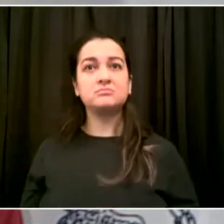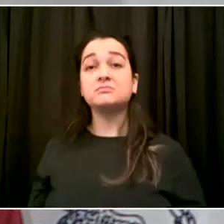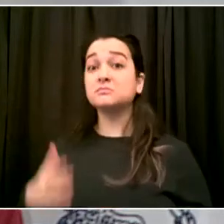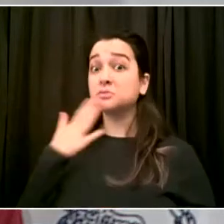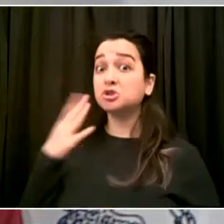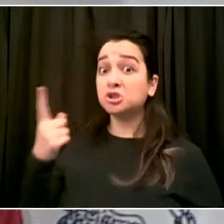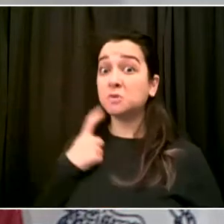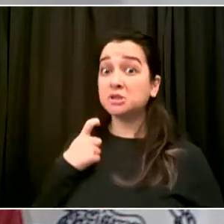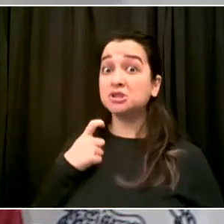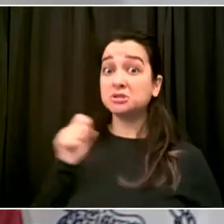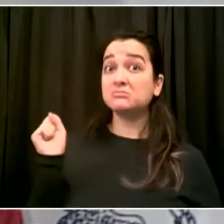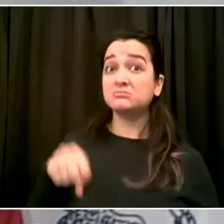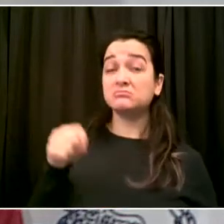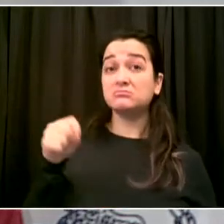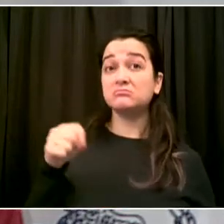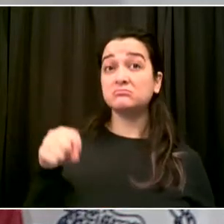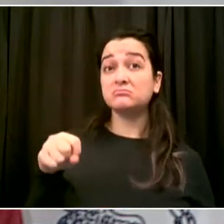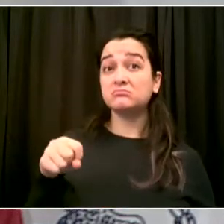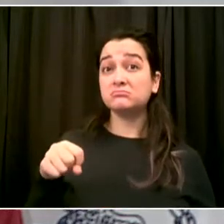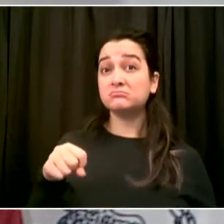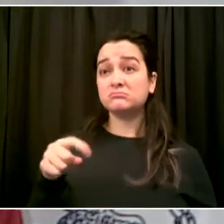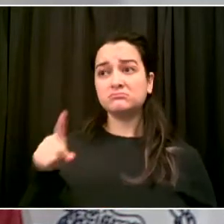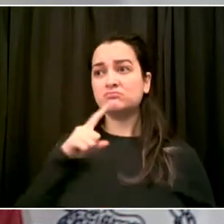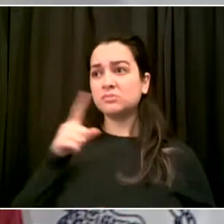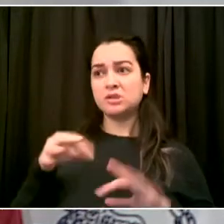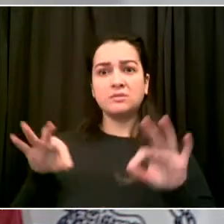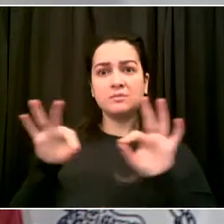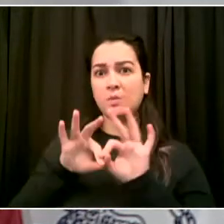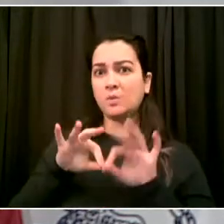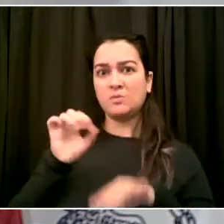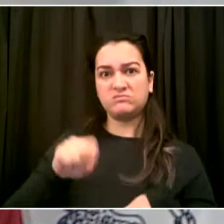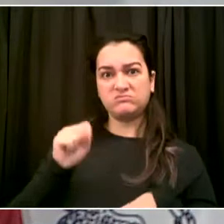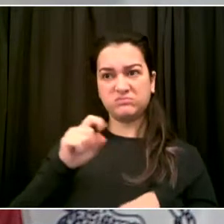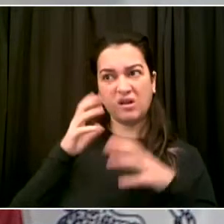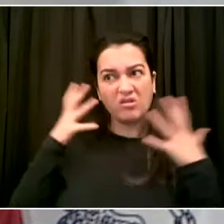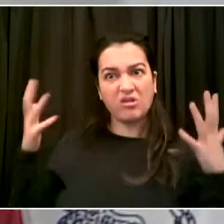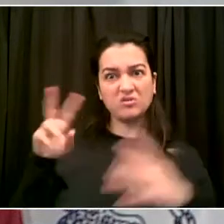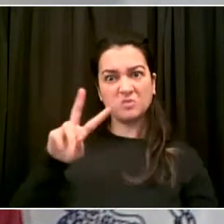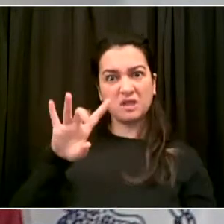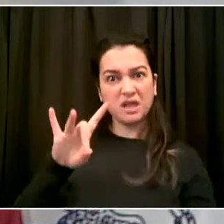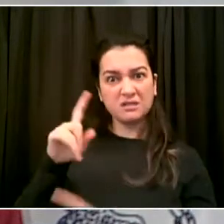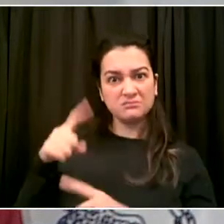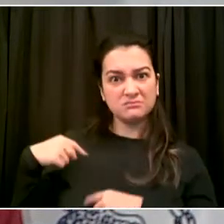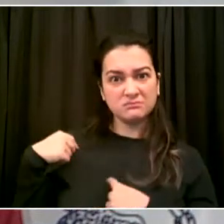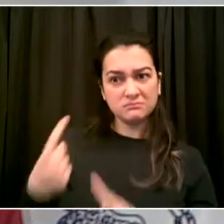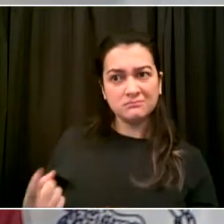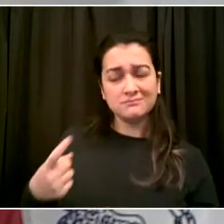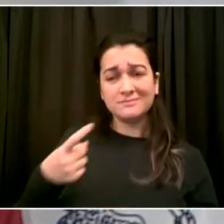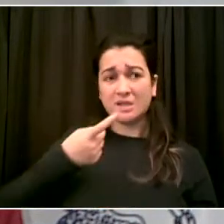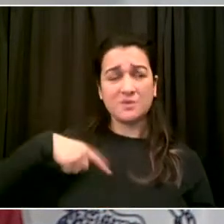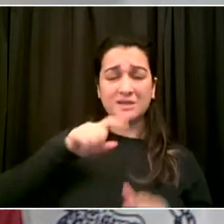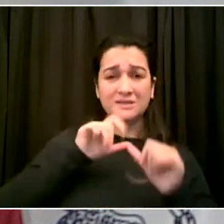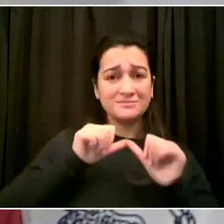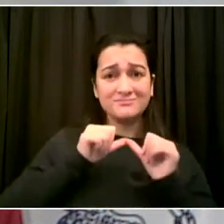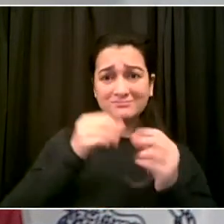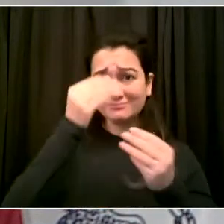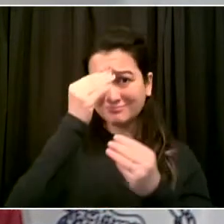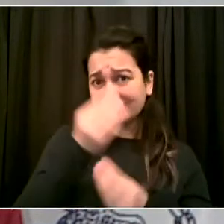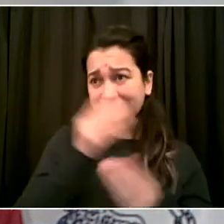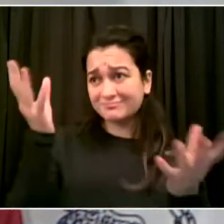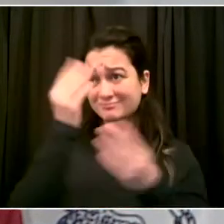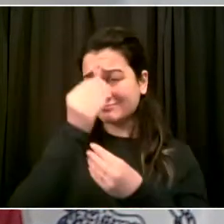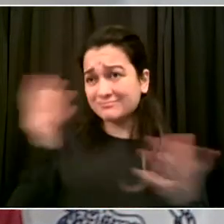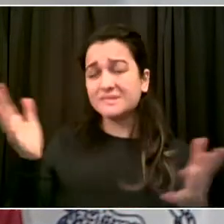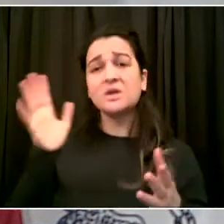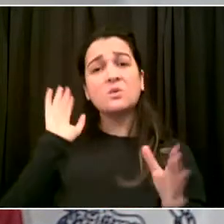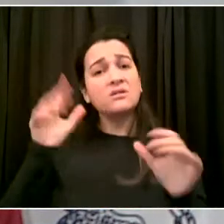positive messaging and ideas, but we gotta also have consequences when someone does something wrong. One of the challenges, of course, is making